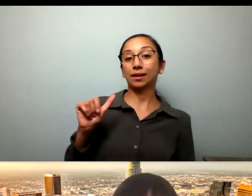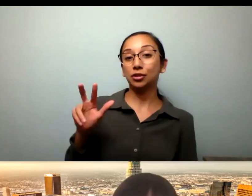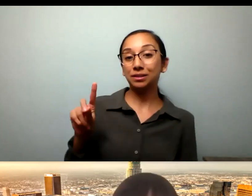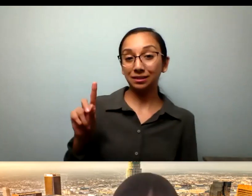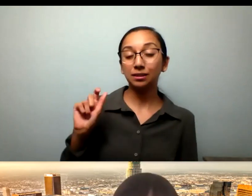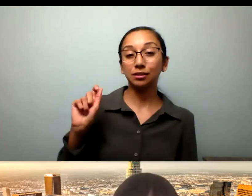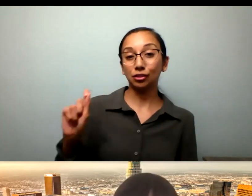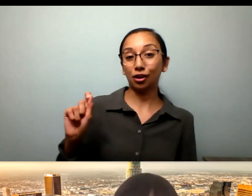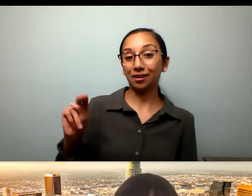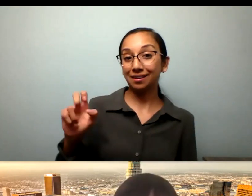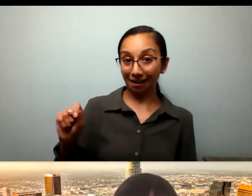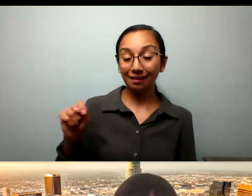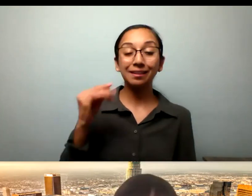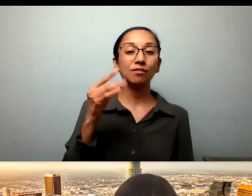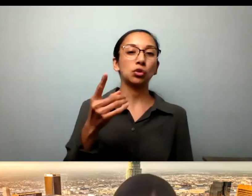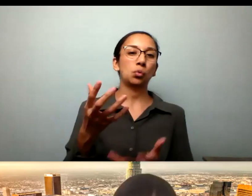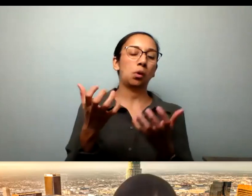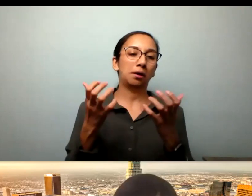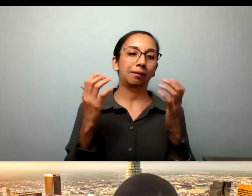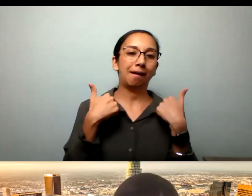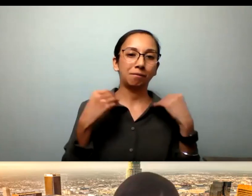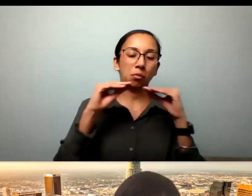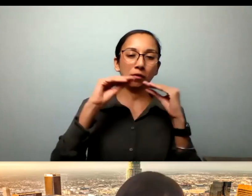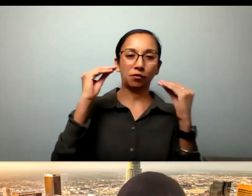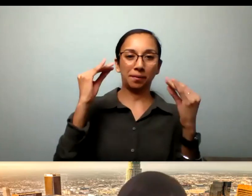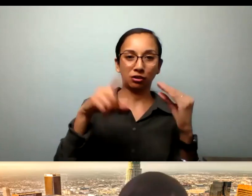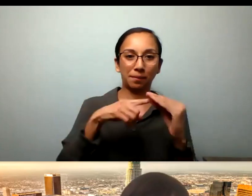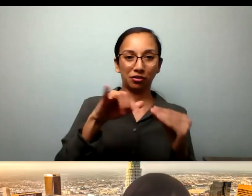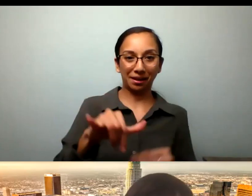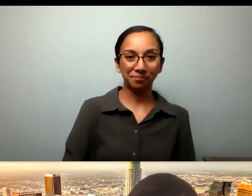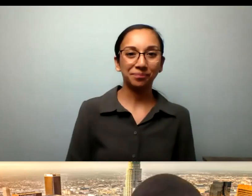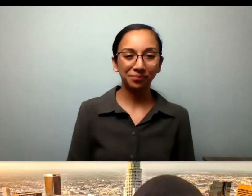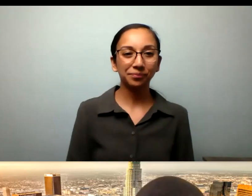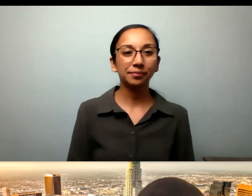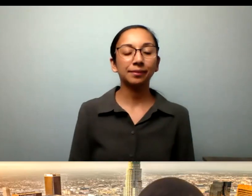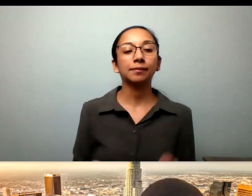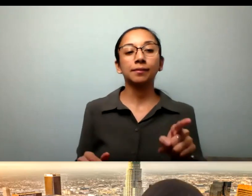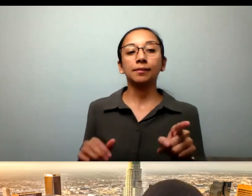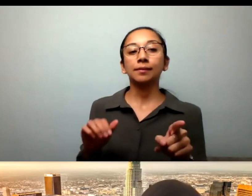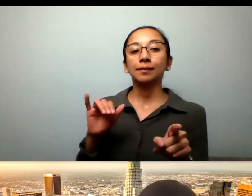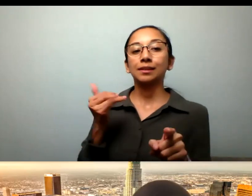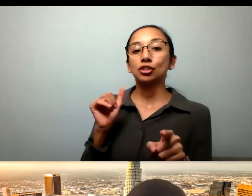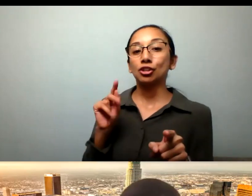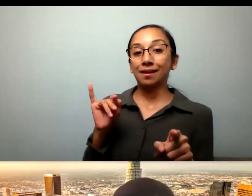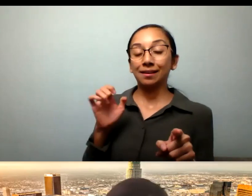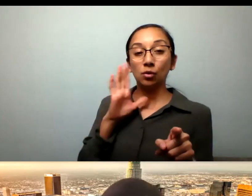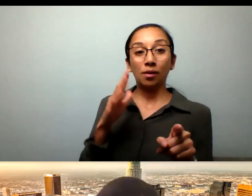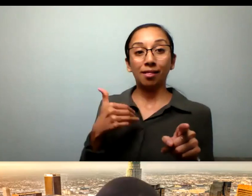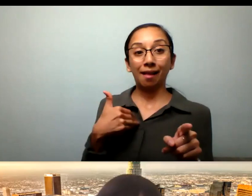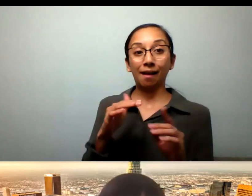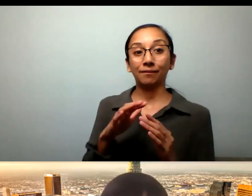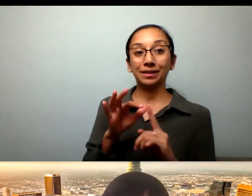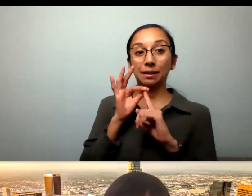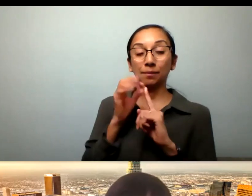instruction@lausd.net if you want to have further information about that. Thank you. Okay, and are there going to be exemptions from testing for special